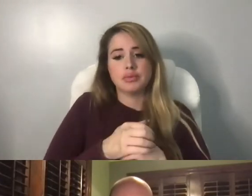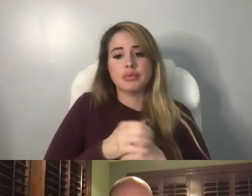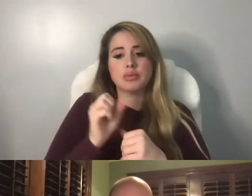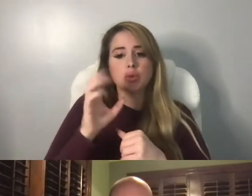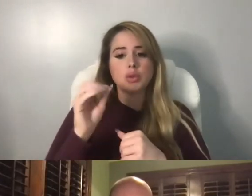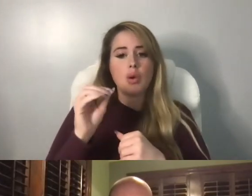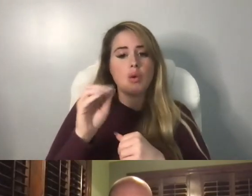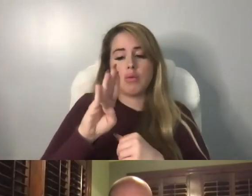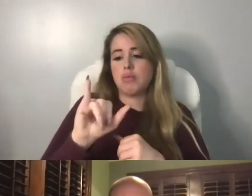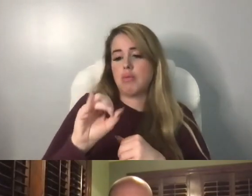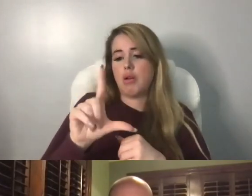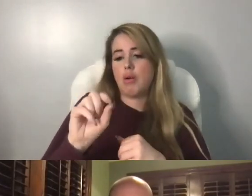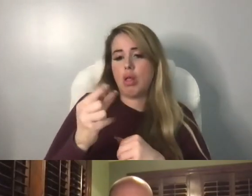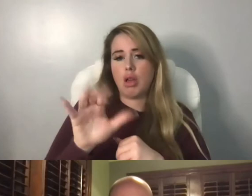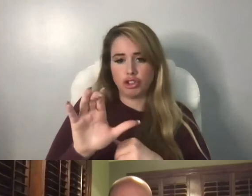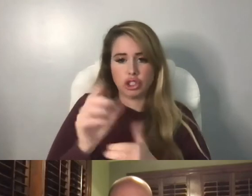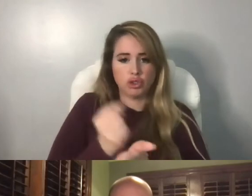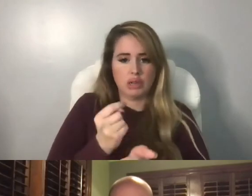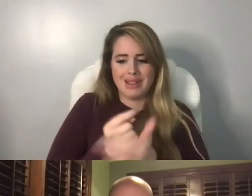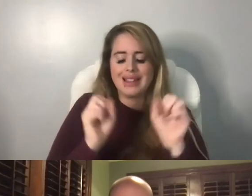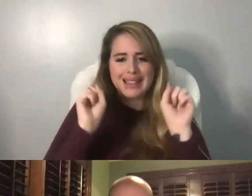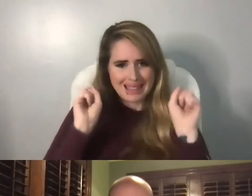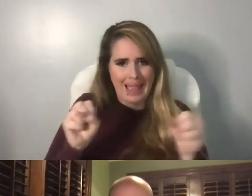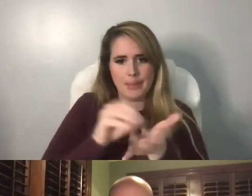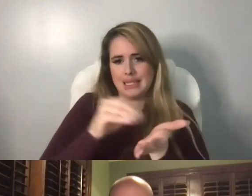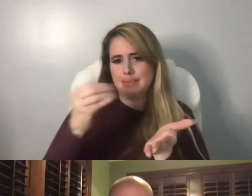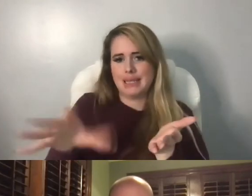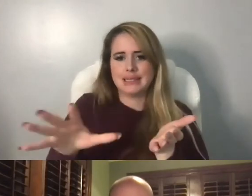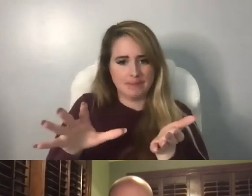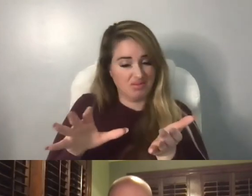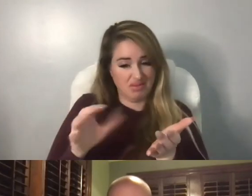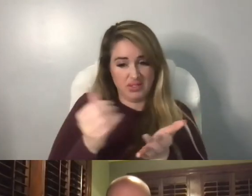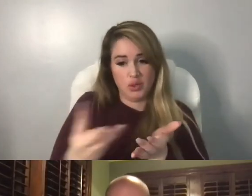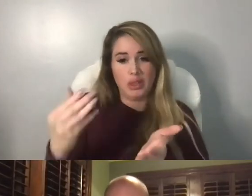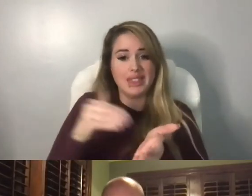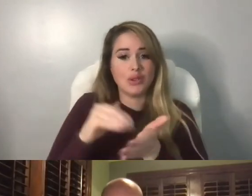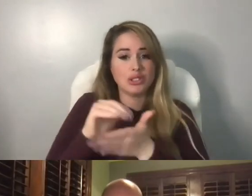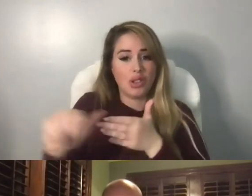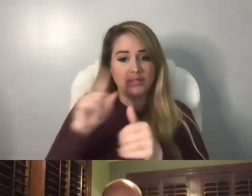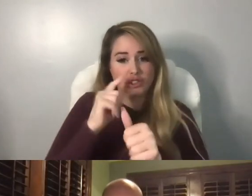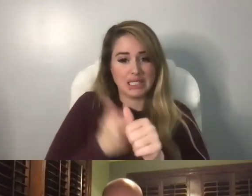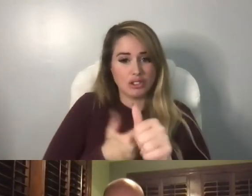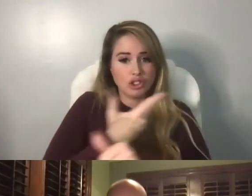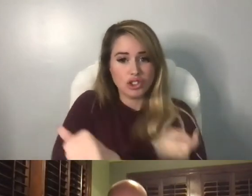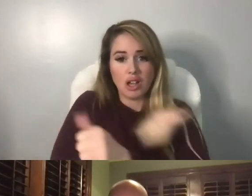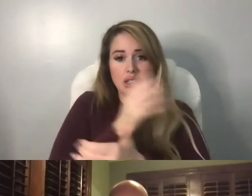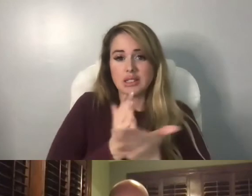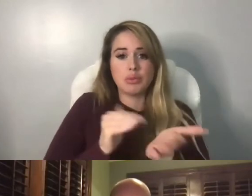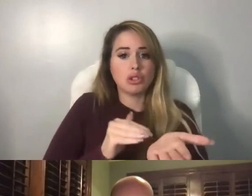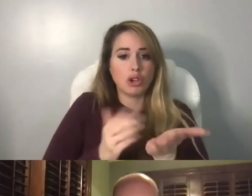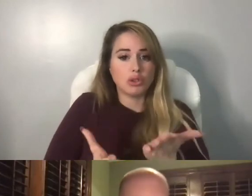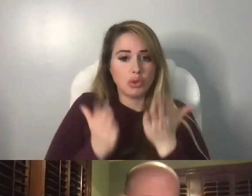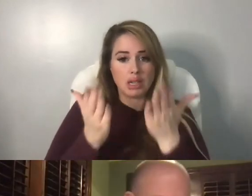So biologic treatments can be very expensive. They can be several $1,000s per shot. Some doctors recommend a few